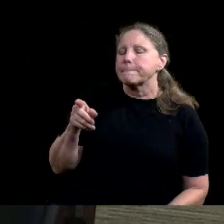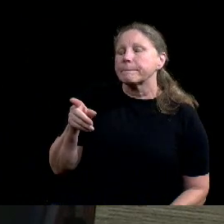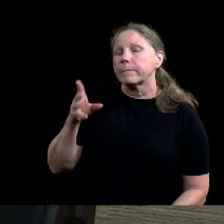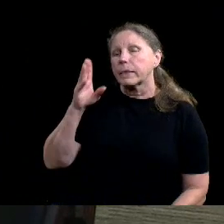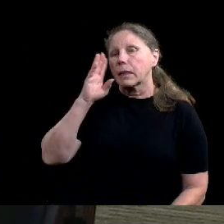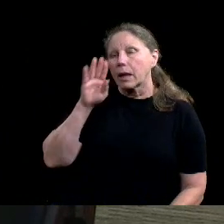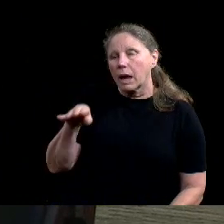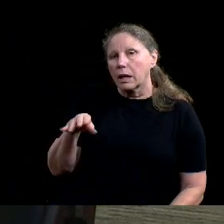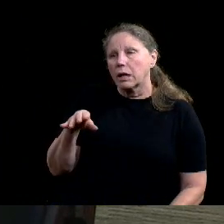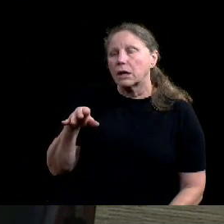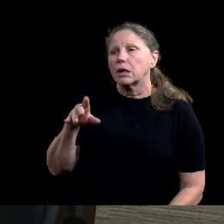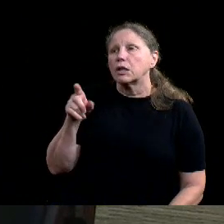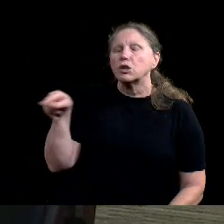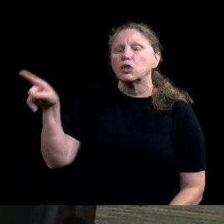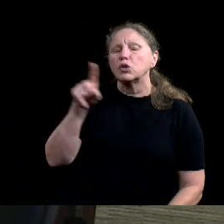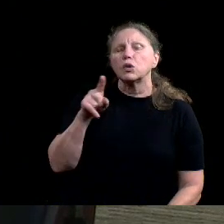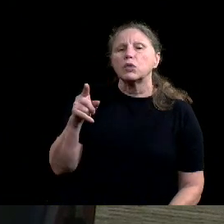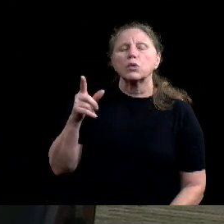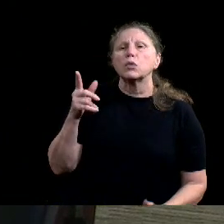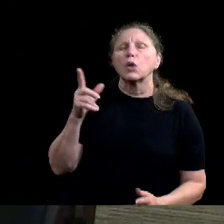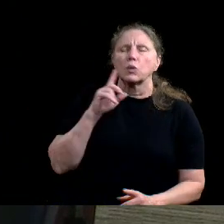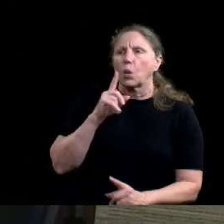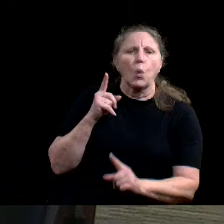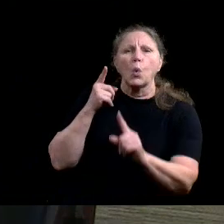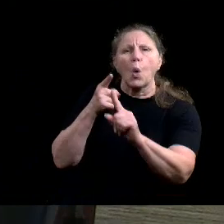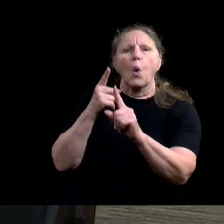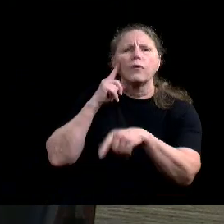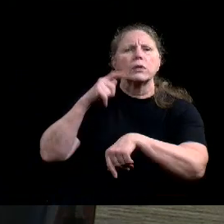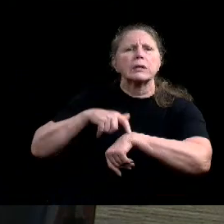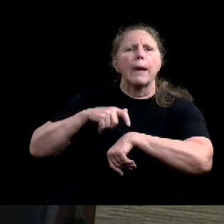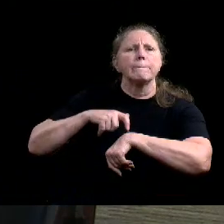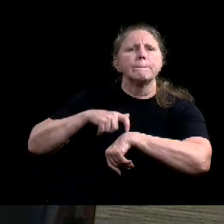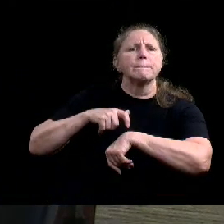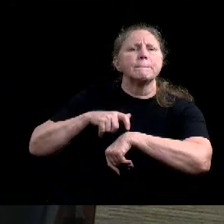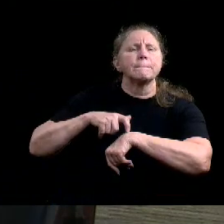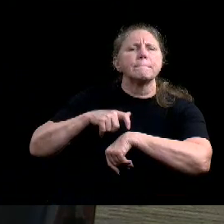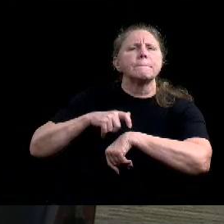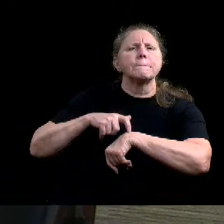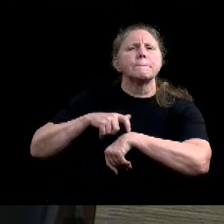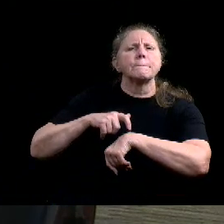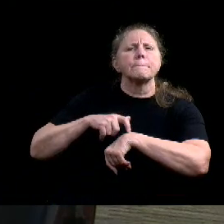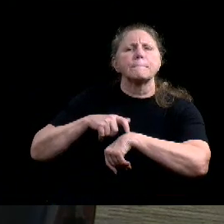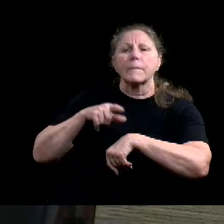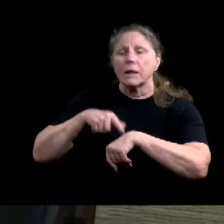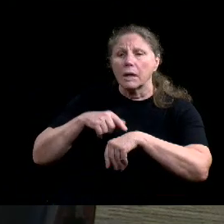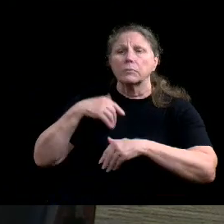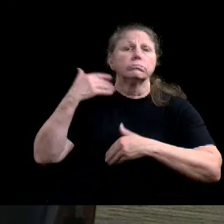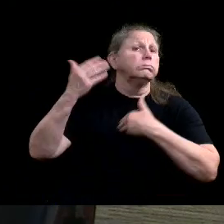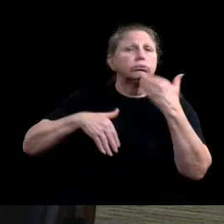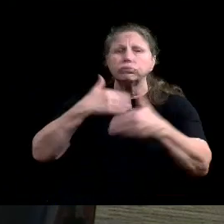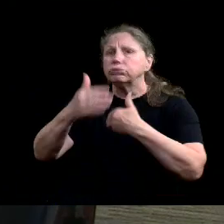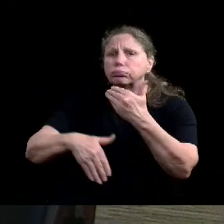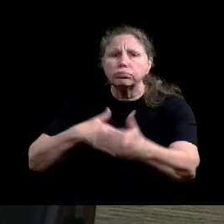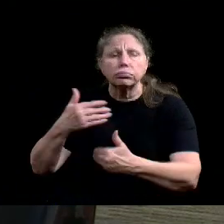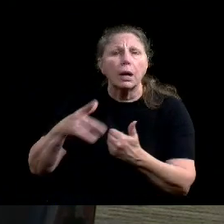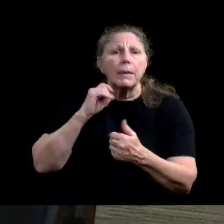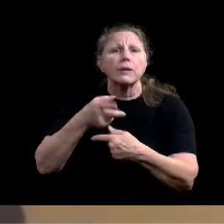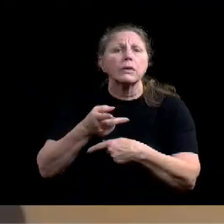for timeline-wise? When are you guys hoping to get this up and running, or how soon are you hoping to get some relief to some of these smaller